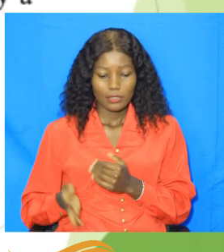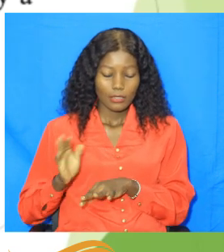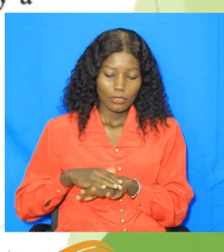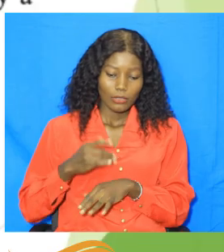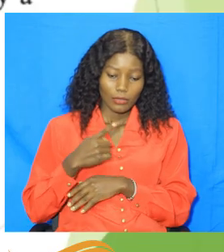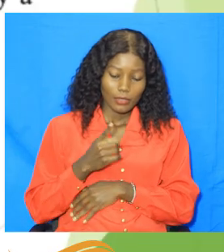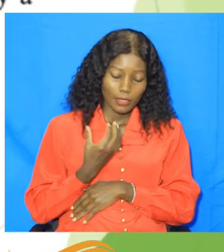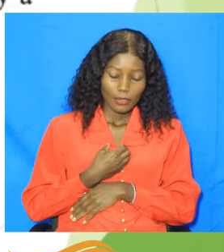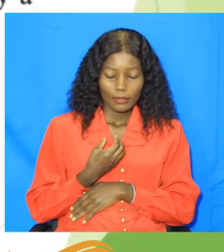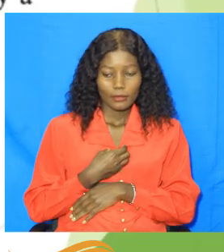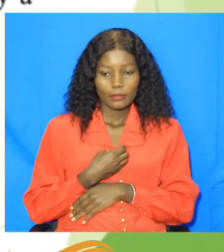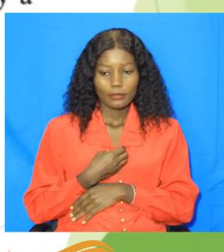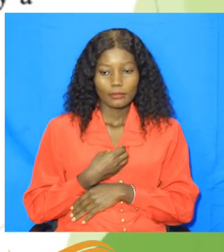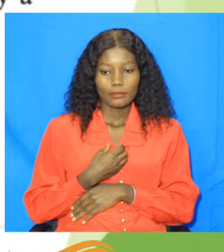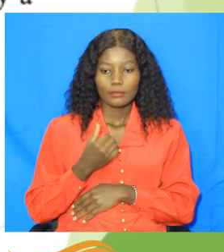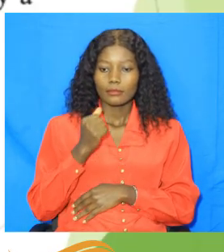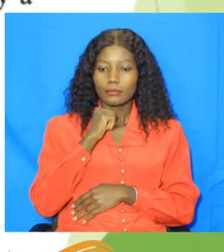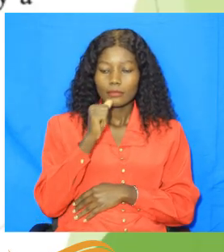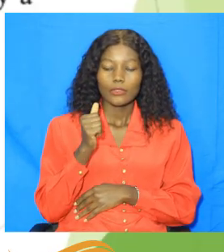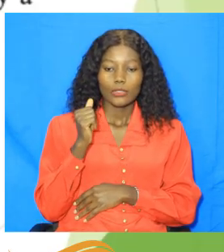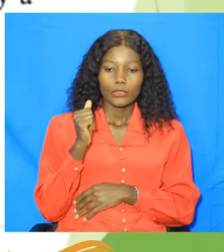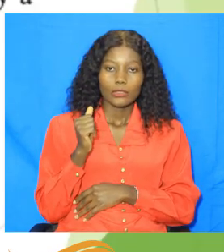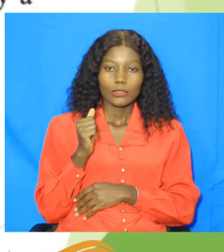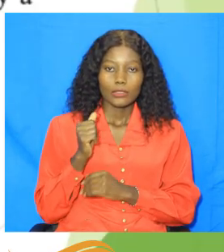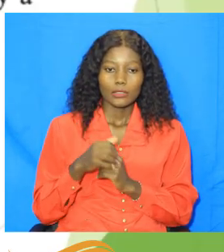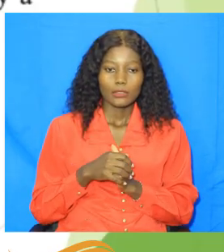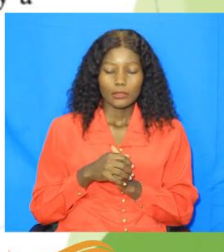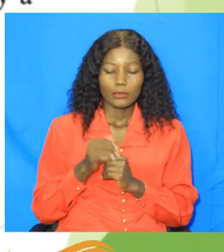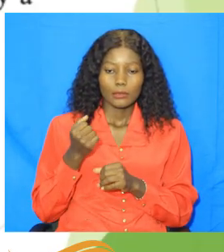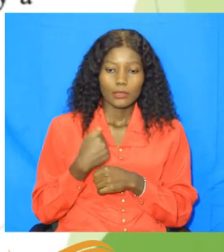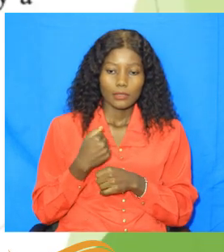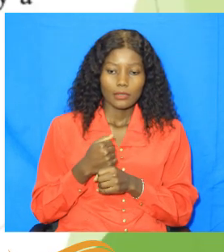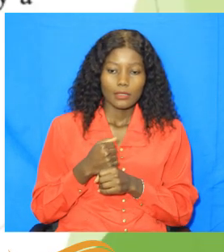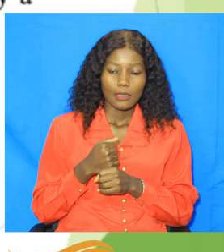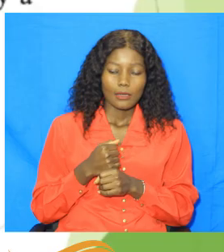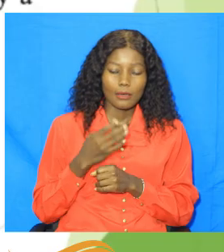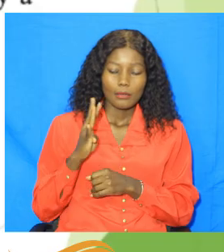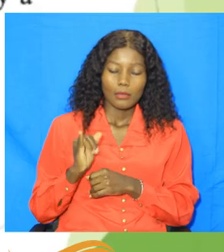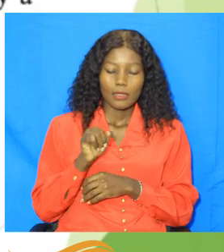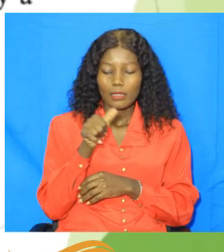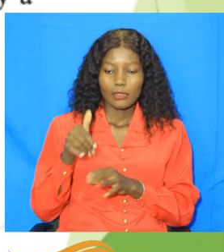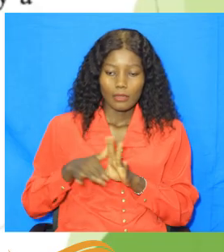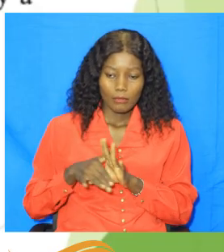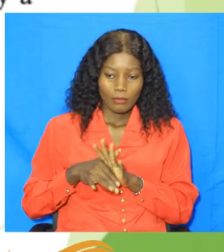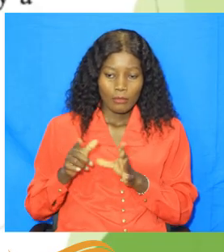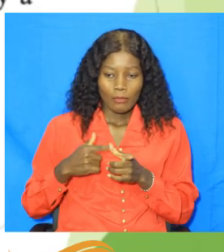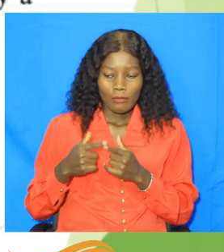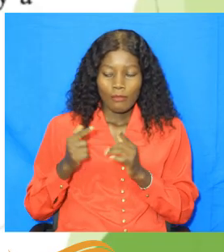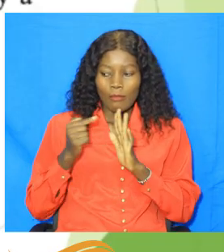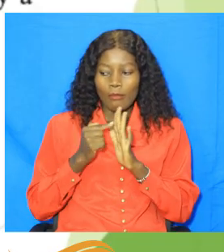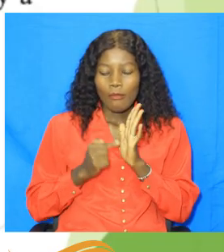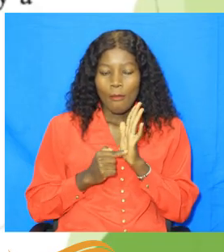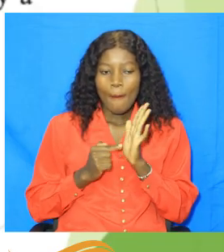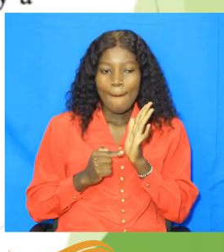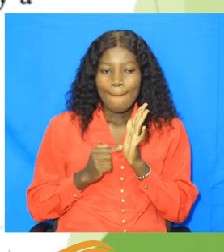accord, not being caused by the other opponent, then that point should